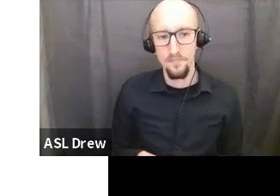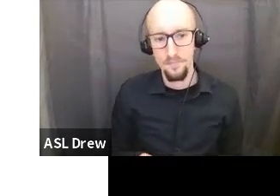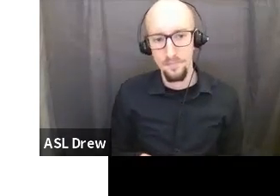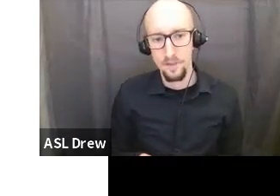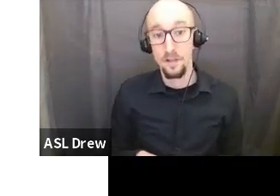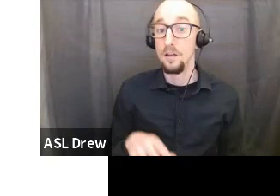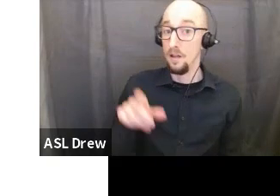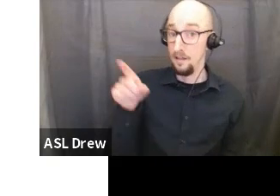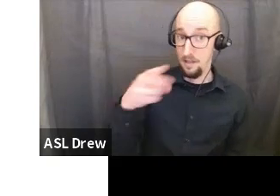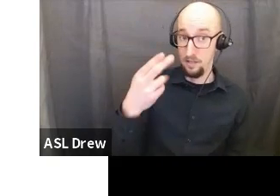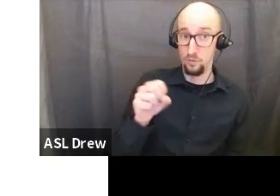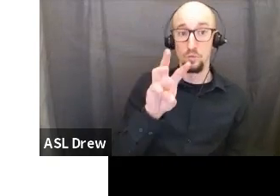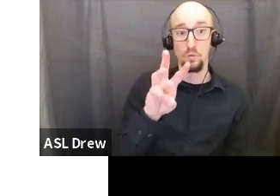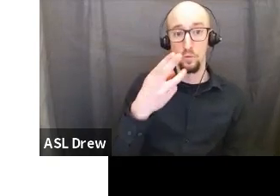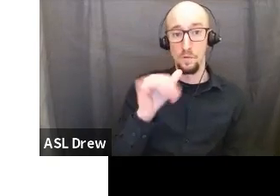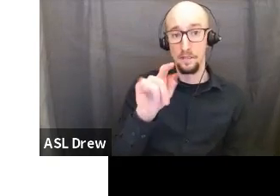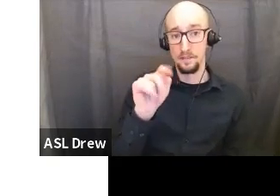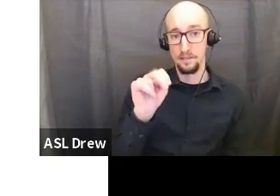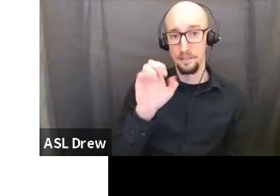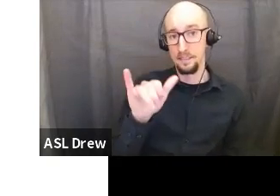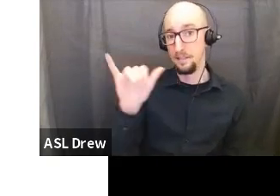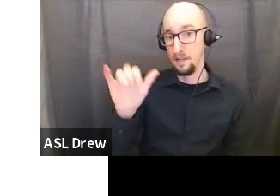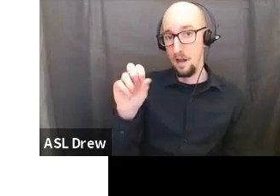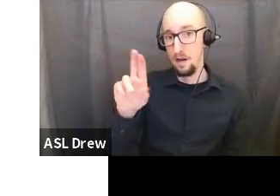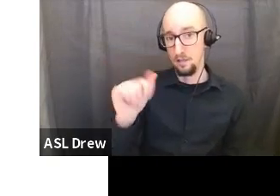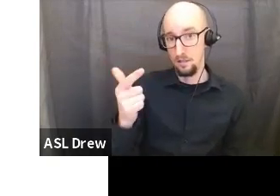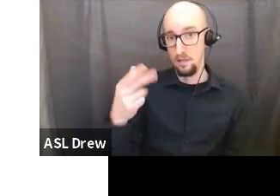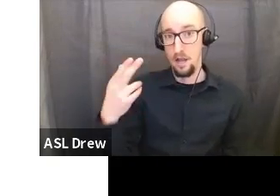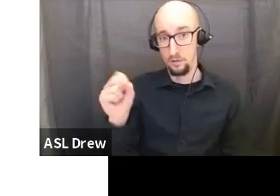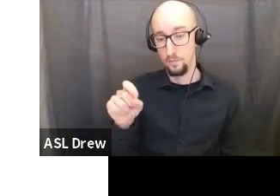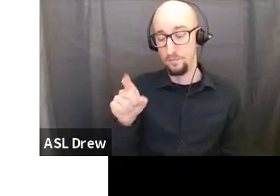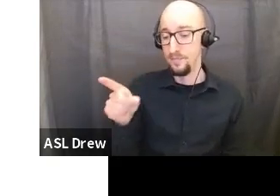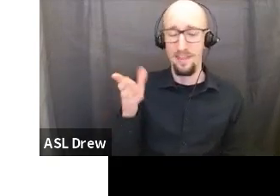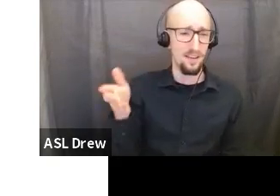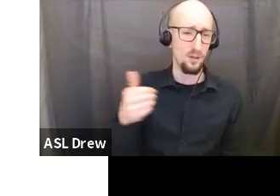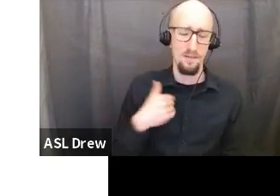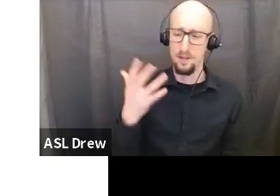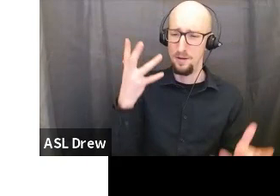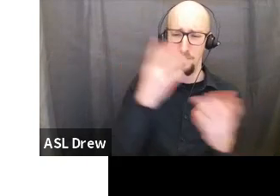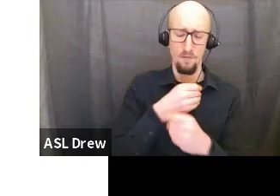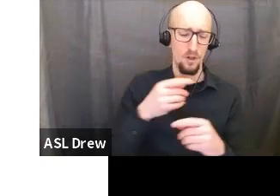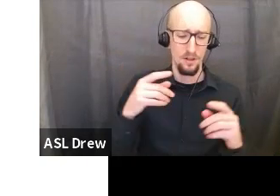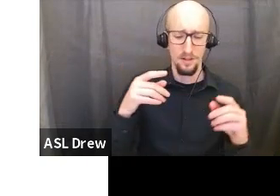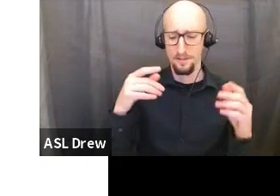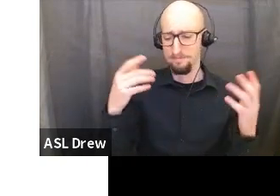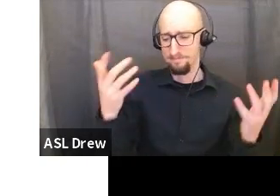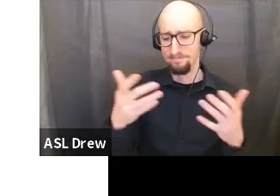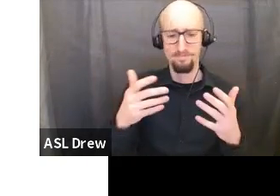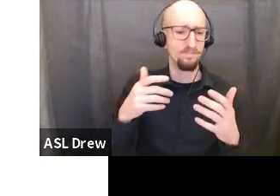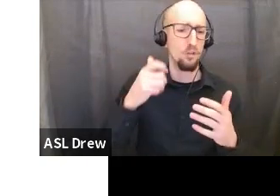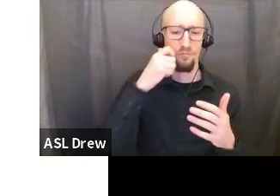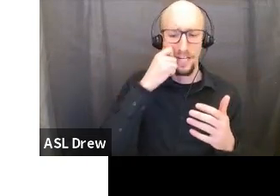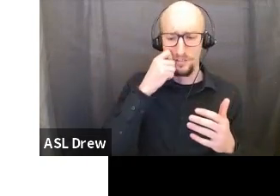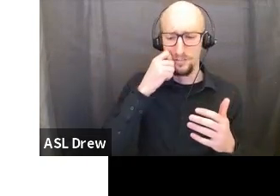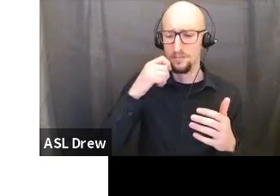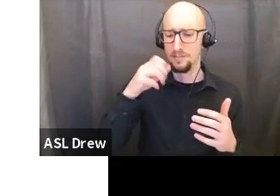At Whitney Young, you have a beautiful array of racial,